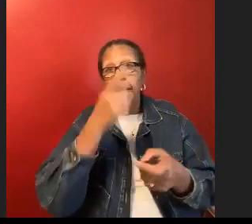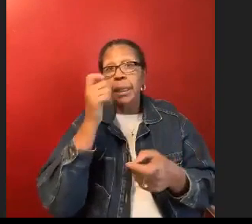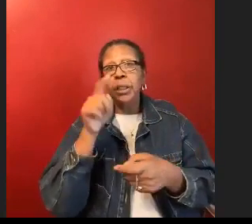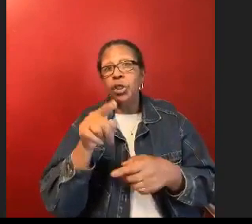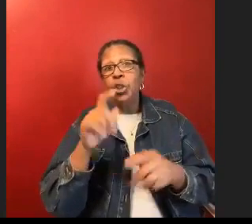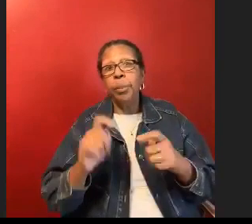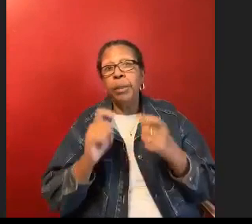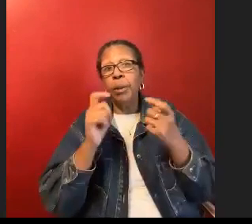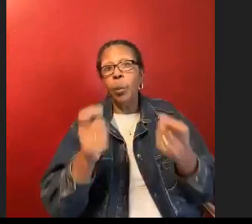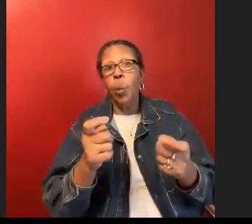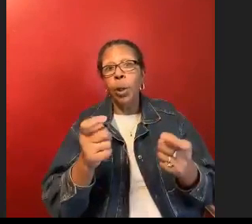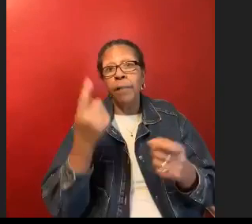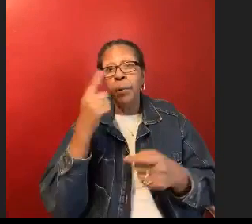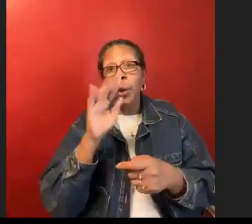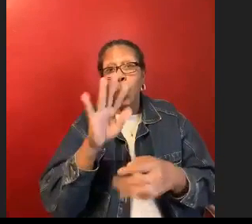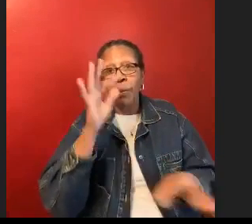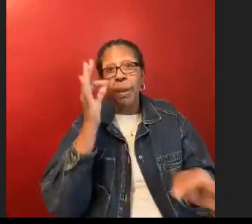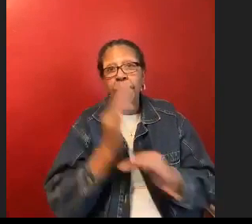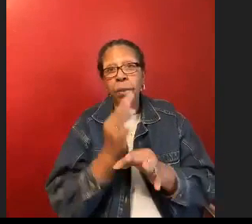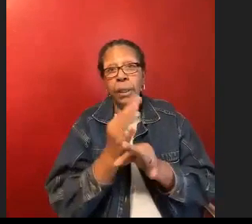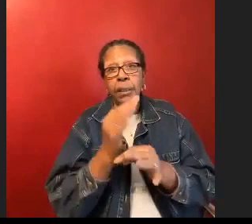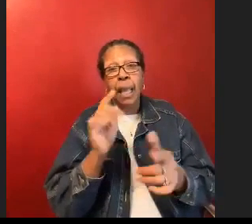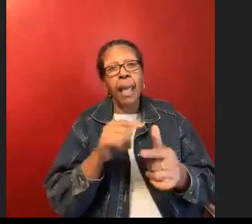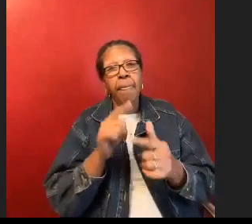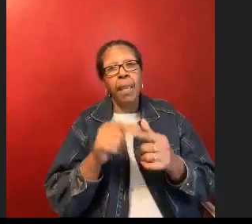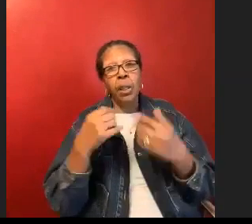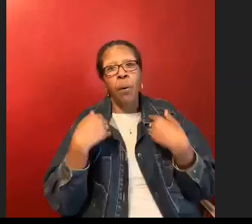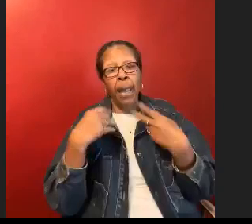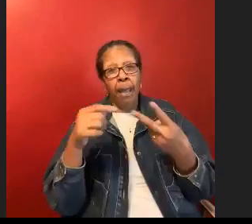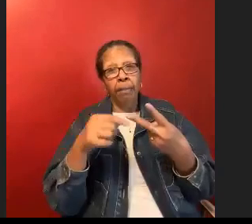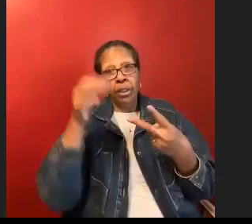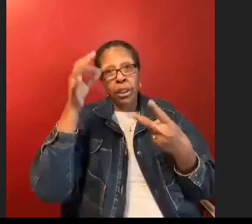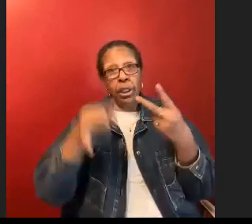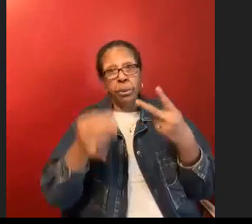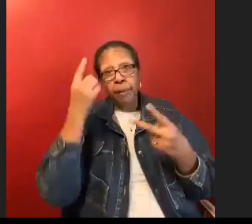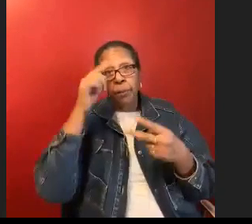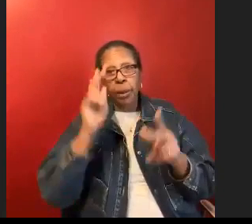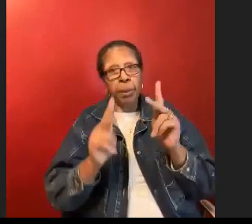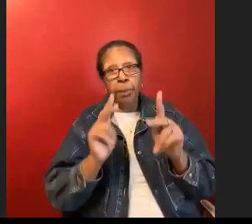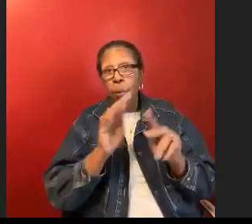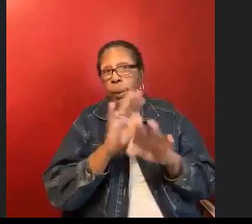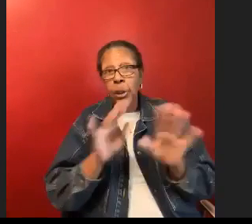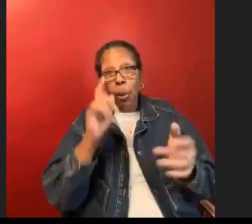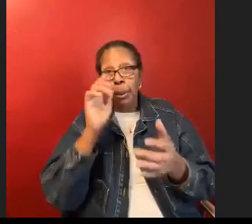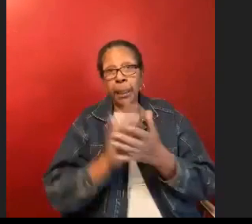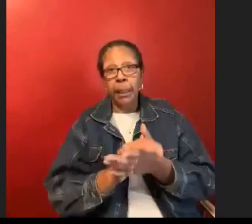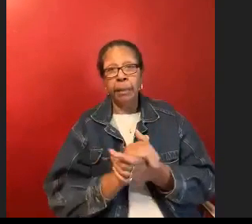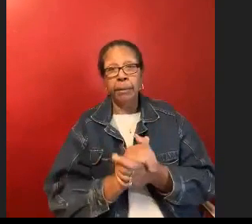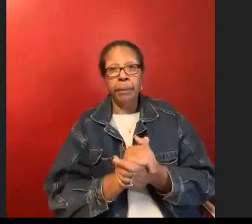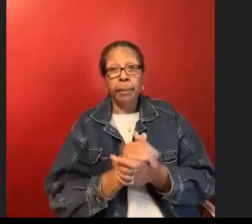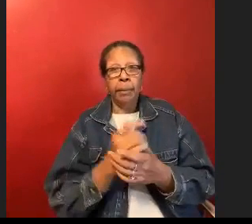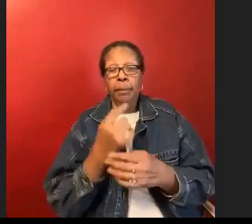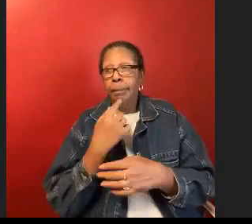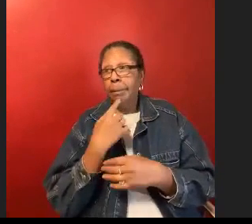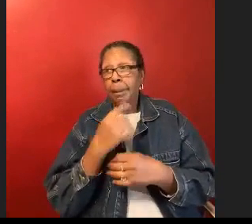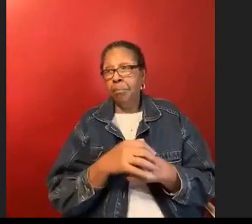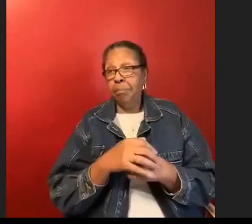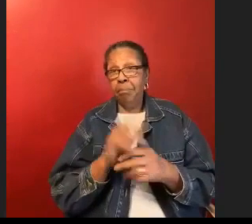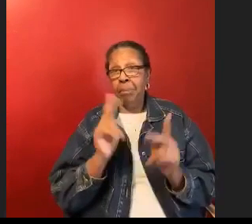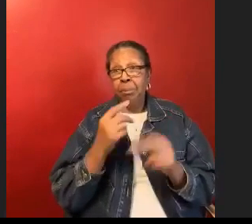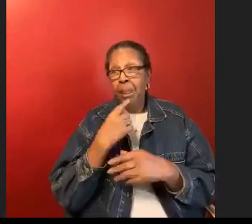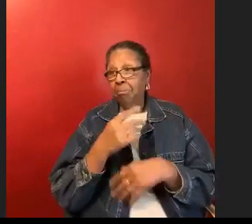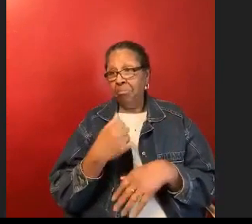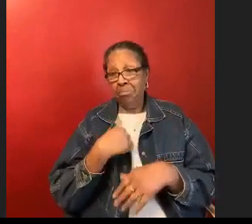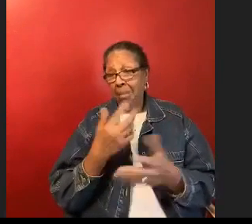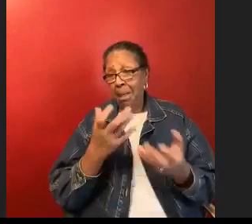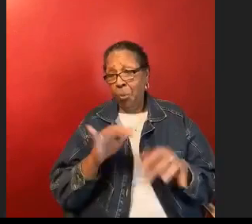faithfulness. Hallelujah. And there will be a judgment for those who don't believe because they're like, I don't want that Jesus thing. And